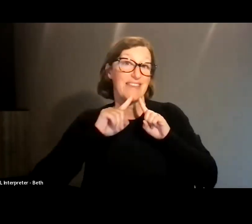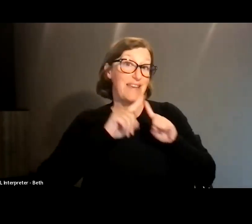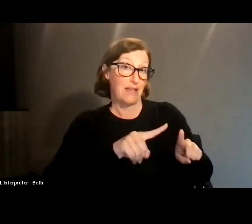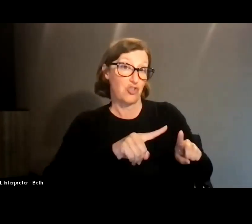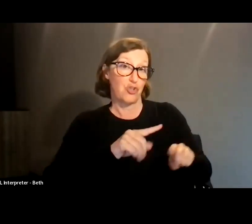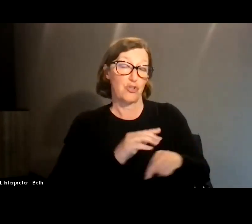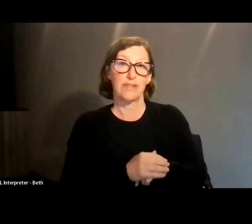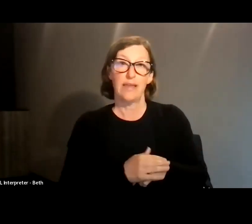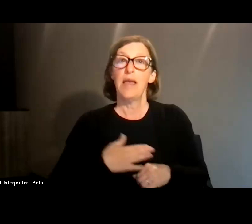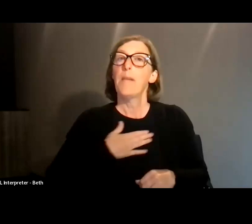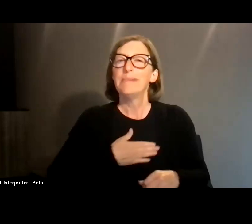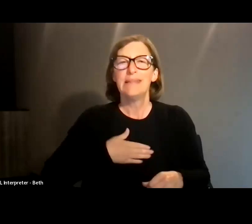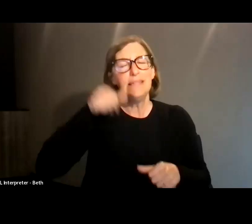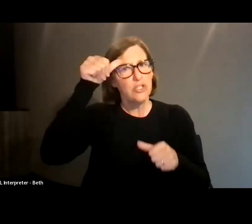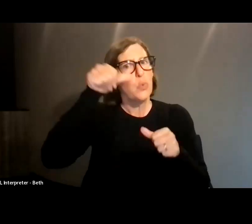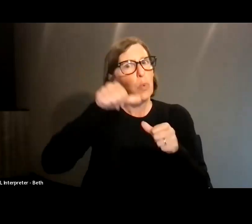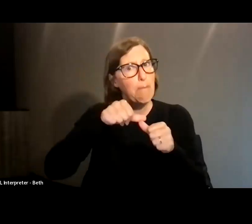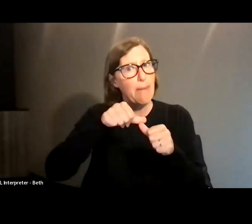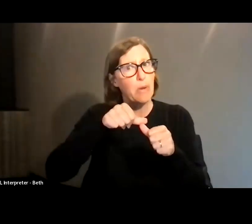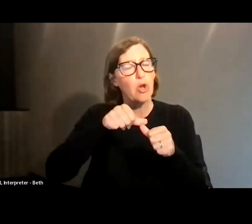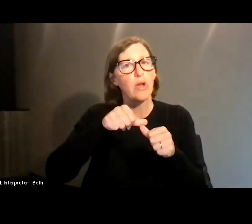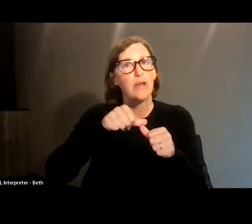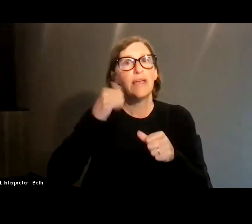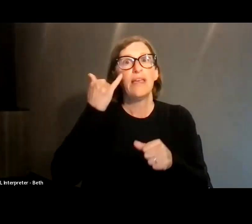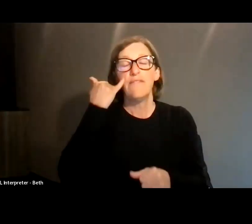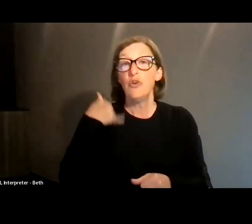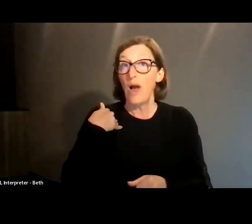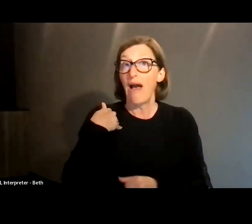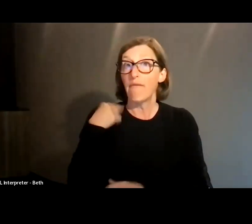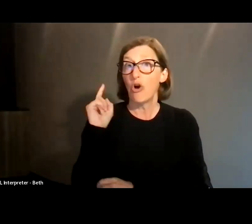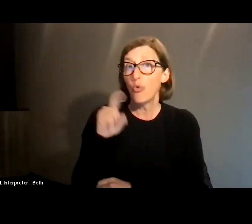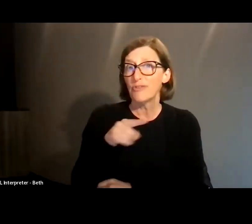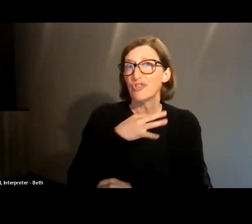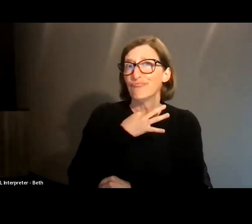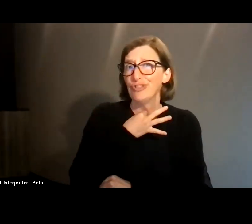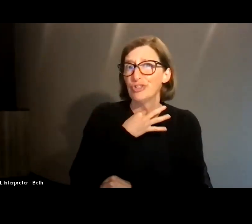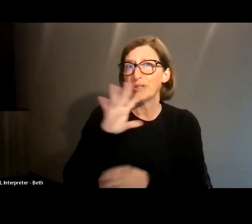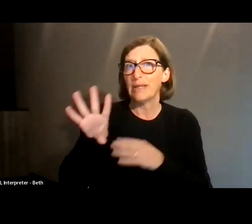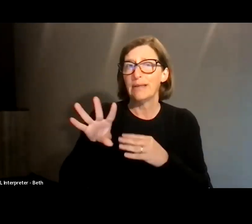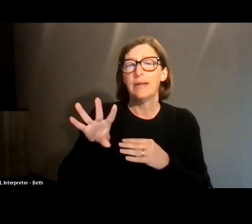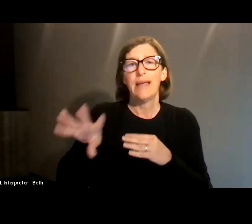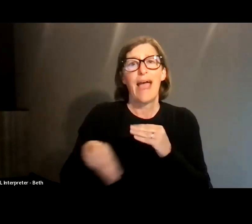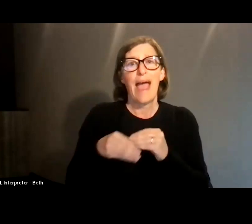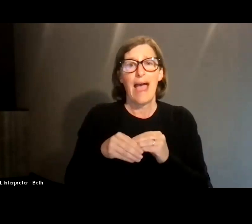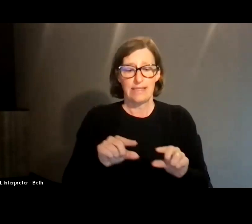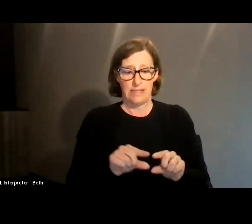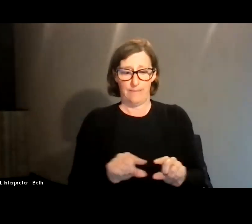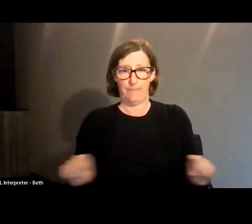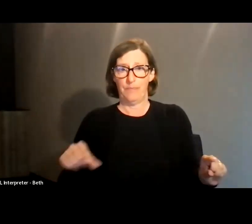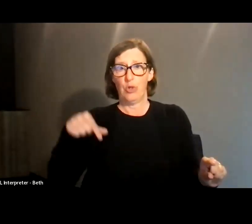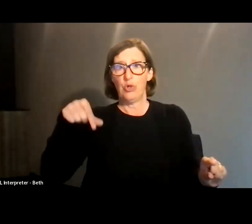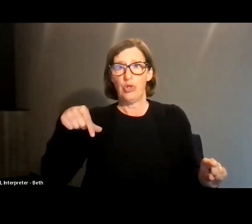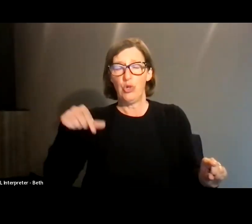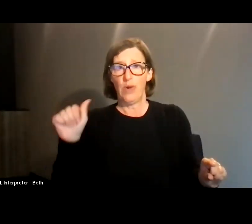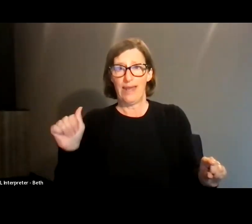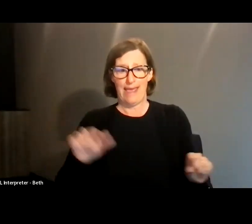just want to remind our attendees that if you have questions, please put them in the Q&A feature that you'll